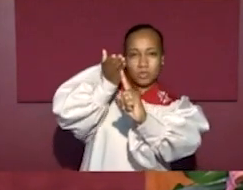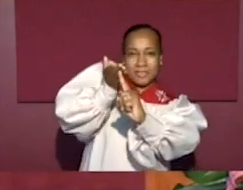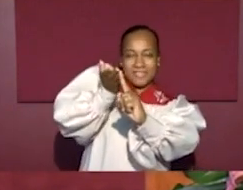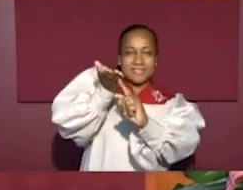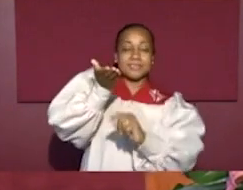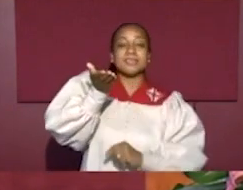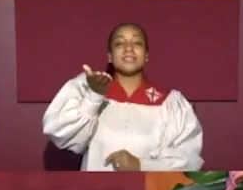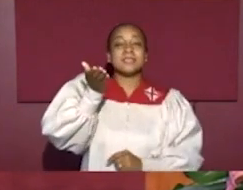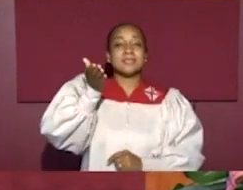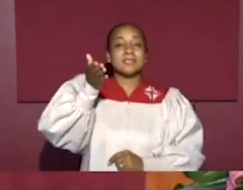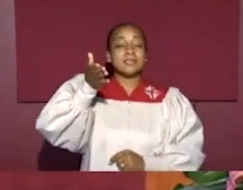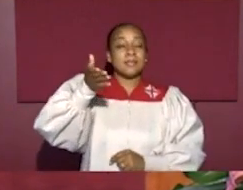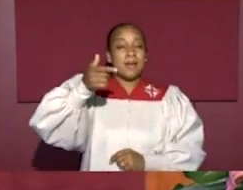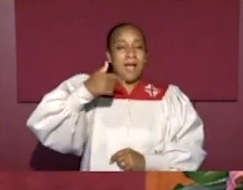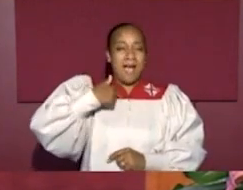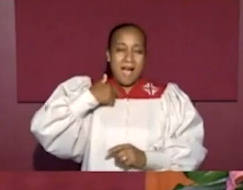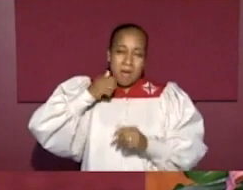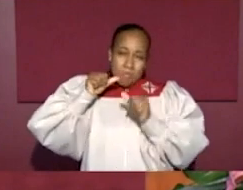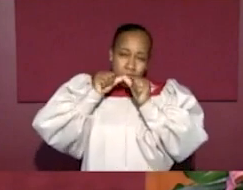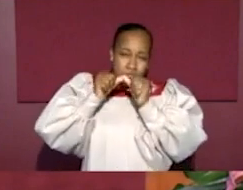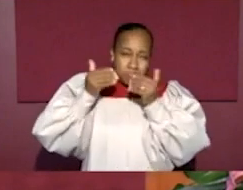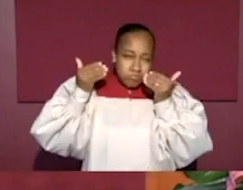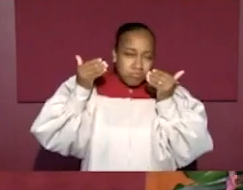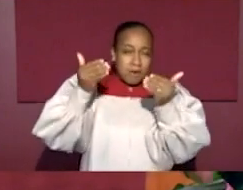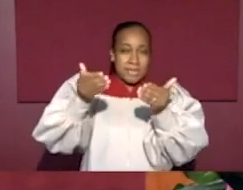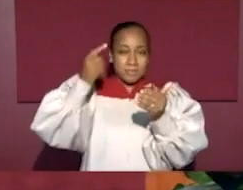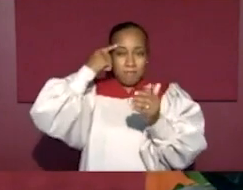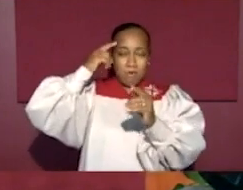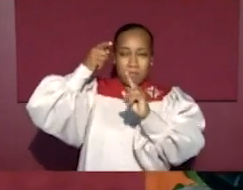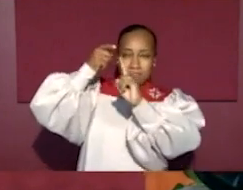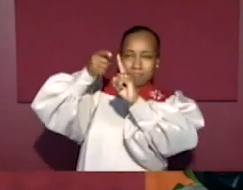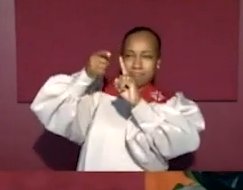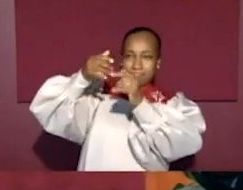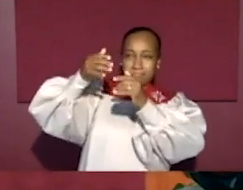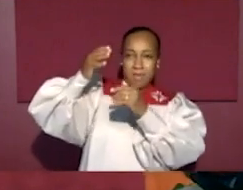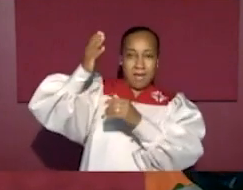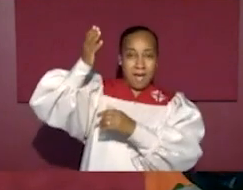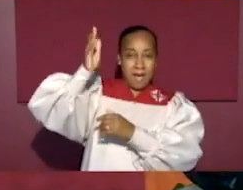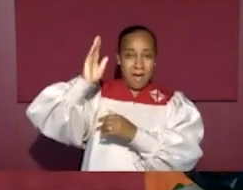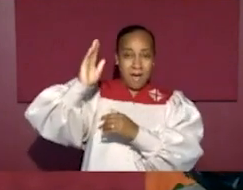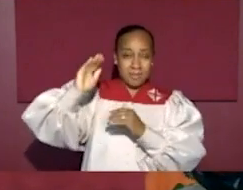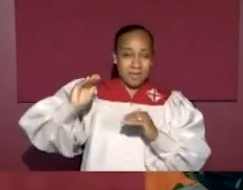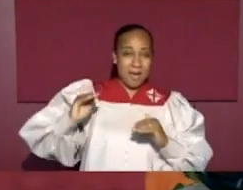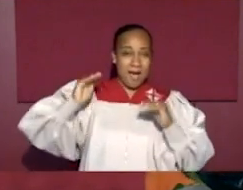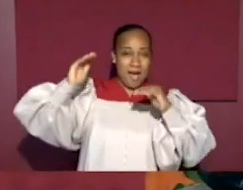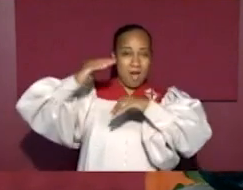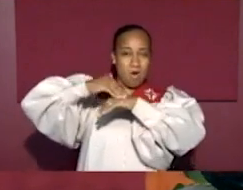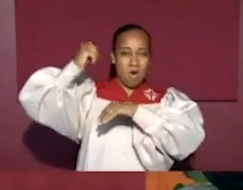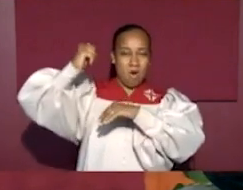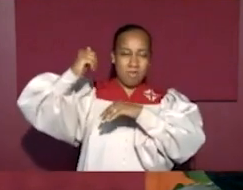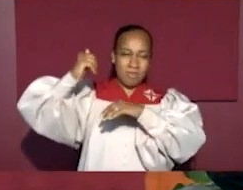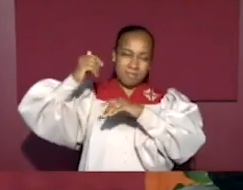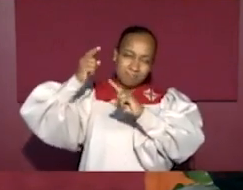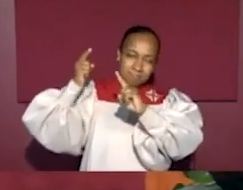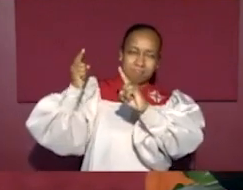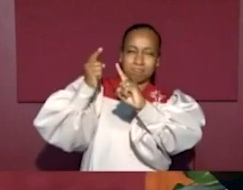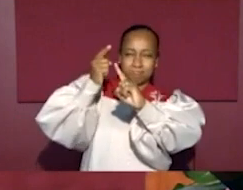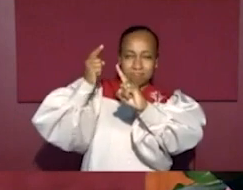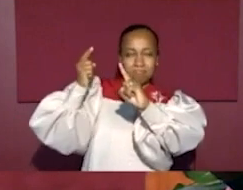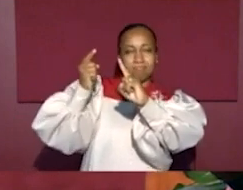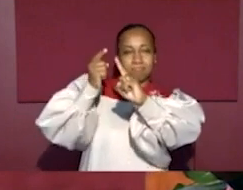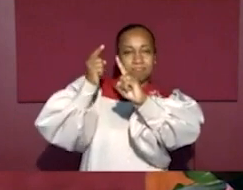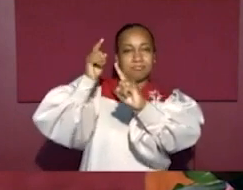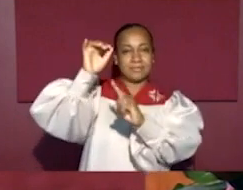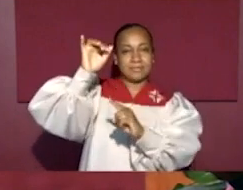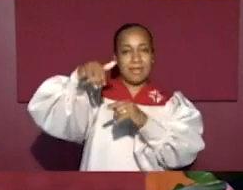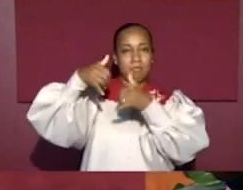I press toward the mark for the prize of the high calling of God in Christ Jesus.